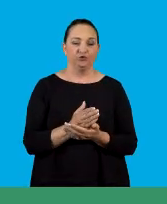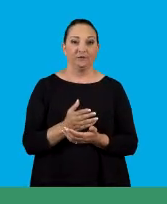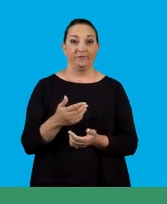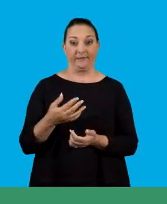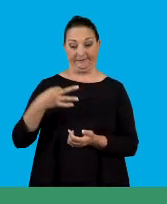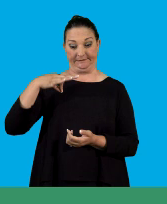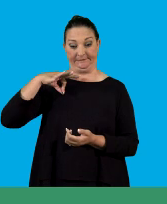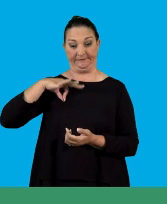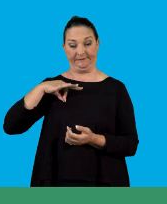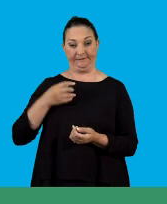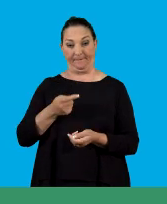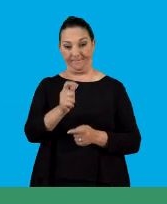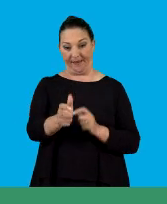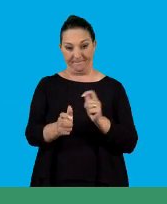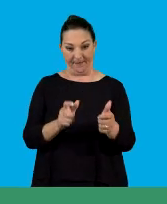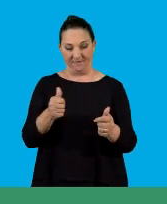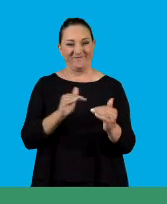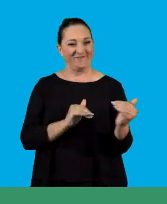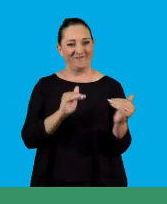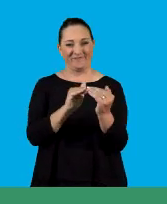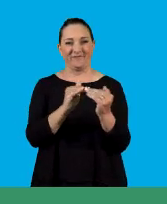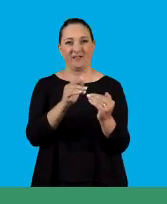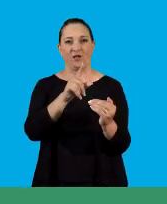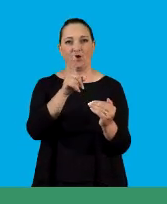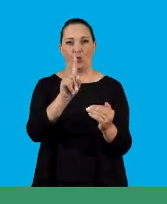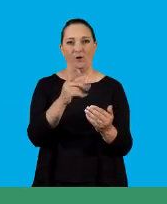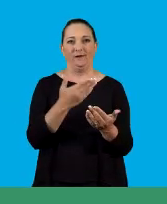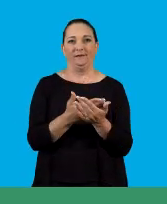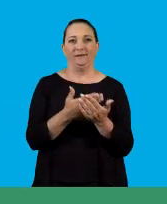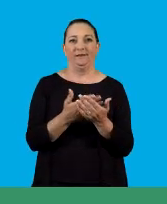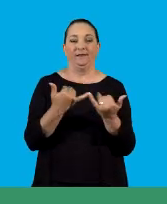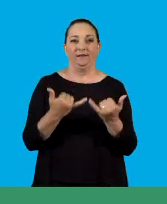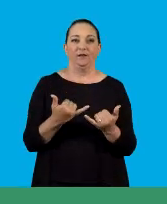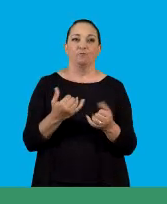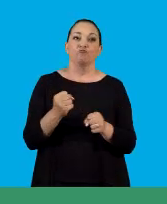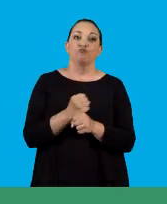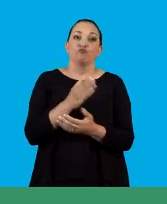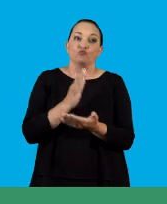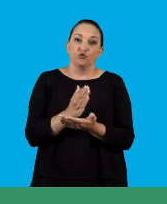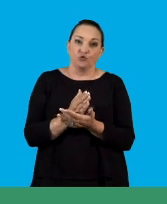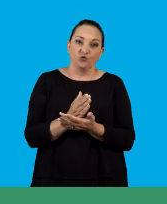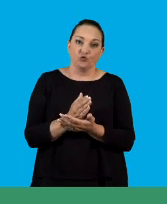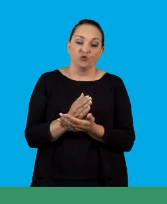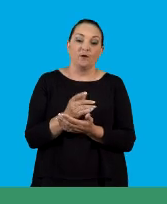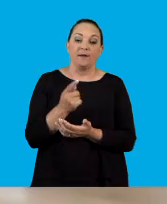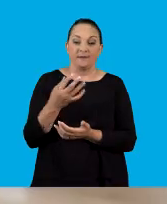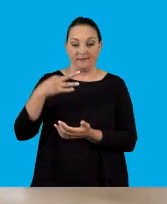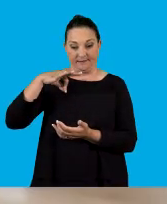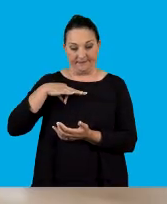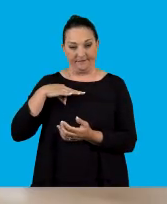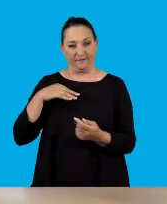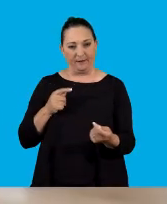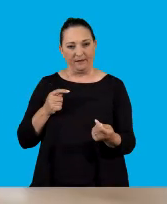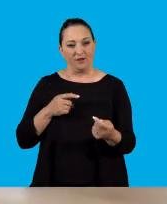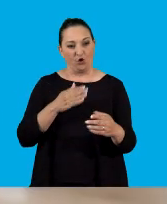fair remuneration packages that is aligned to the industry. So employees have to be paid fair remuneration, which is